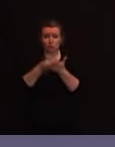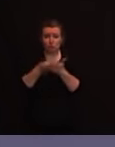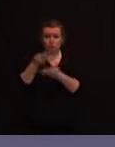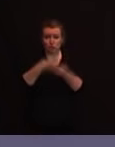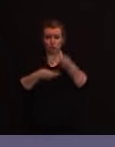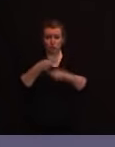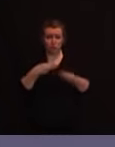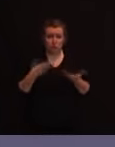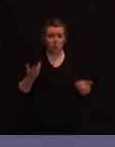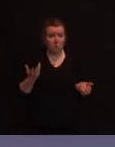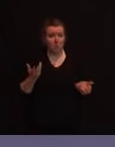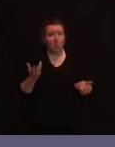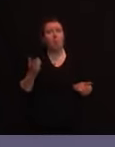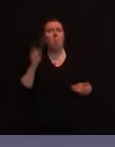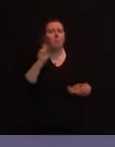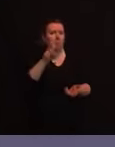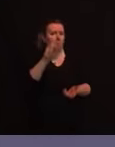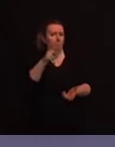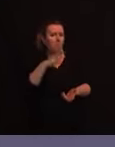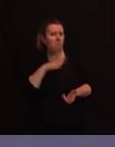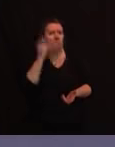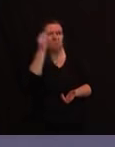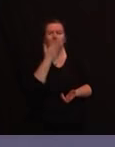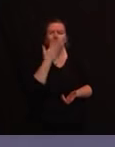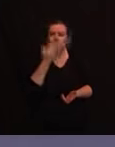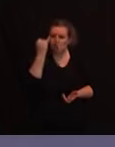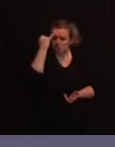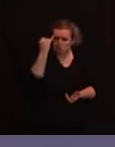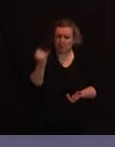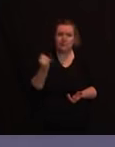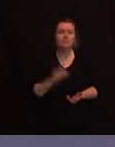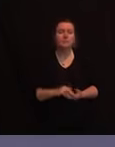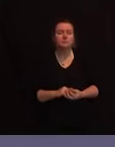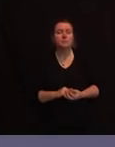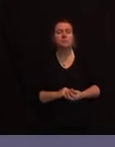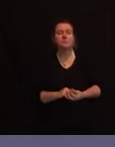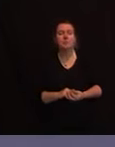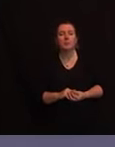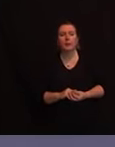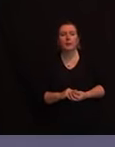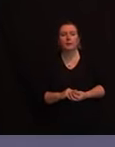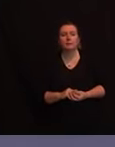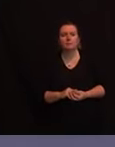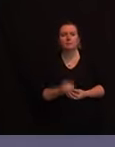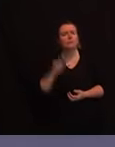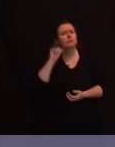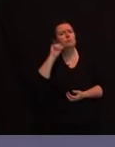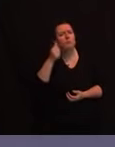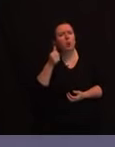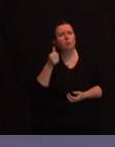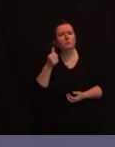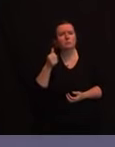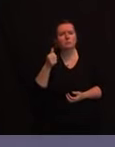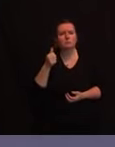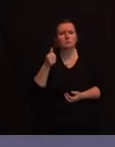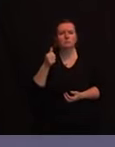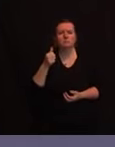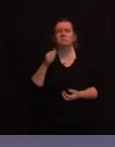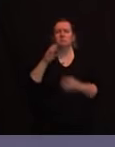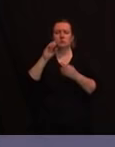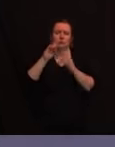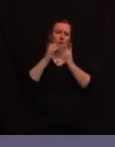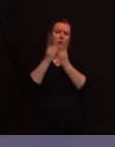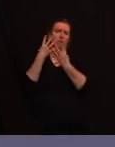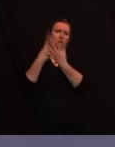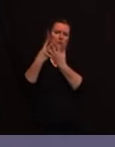consideration. It's a good thought. Are we likely to have the commissioner of the Department of Corrections tomorrow? We will. So that's one thing I meant to say earlier.